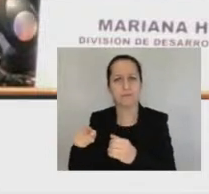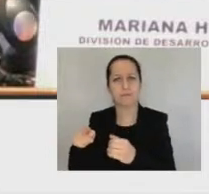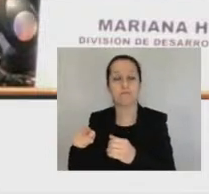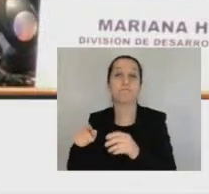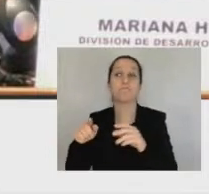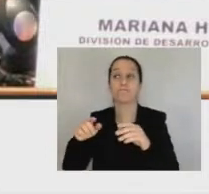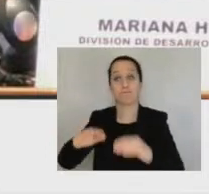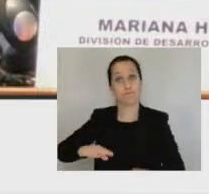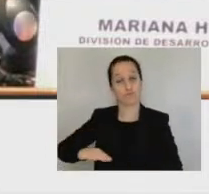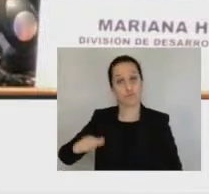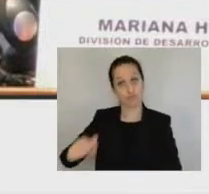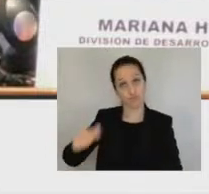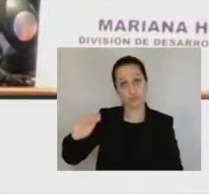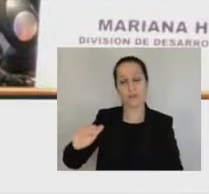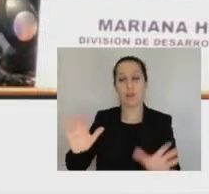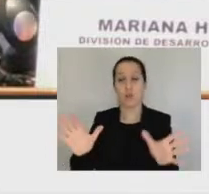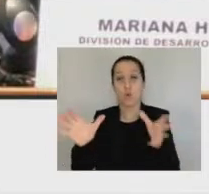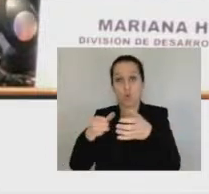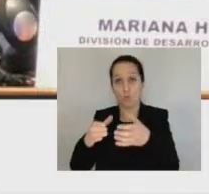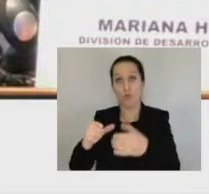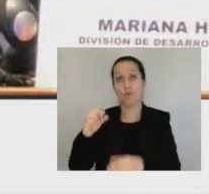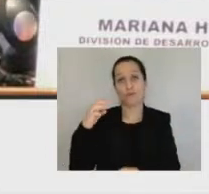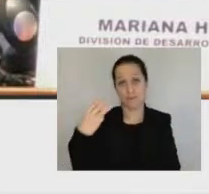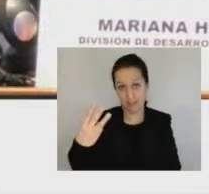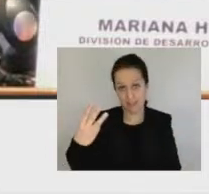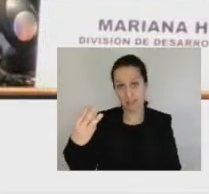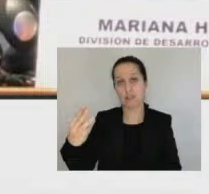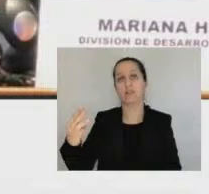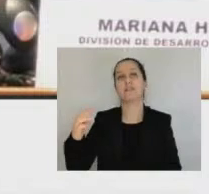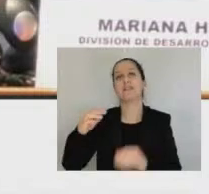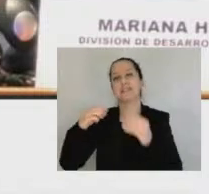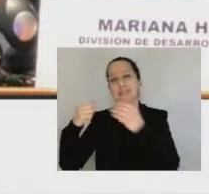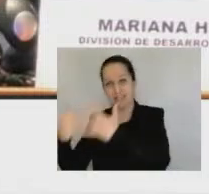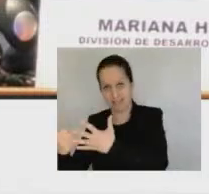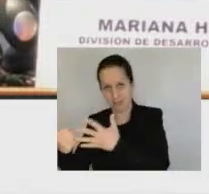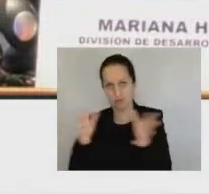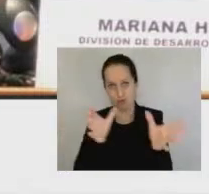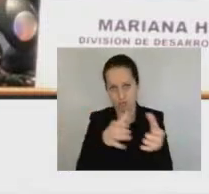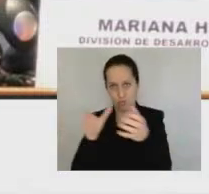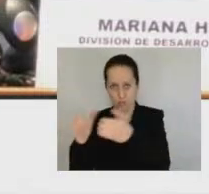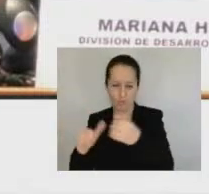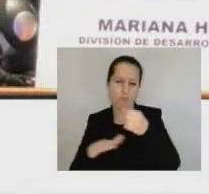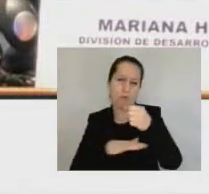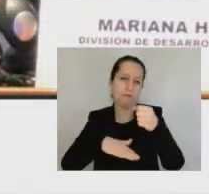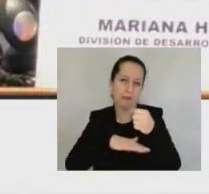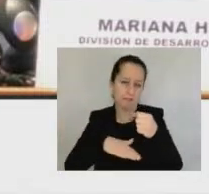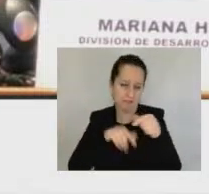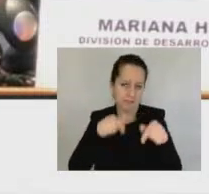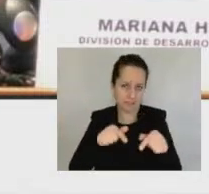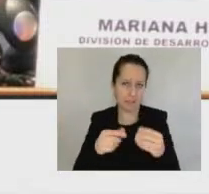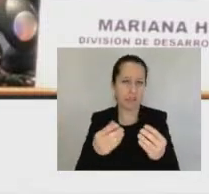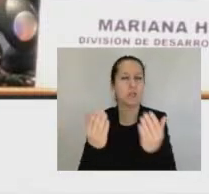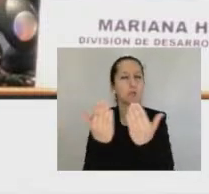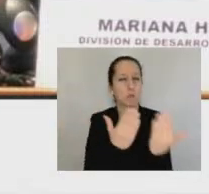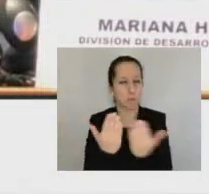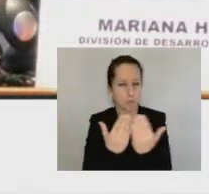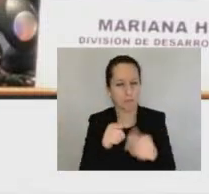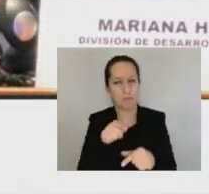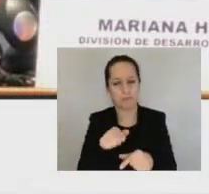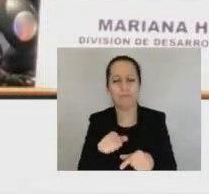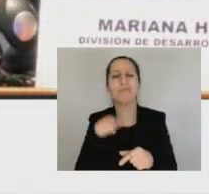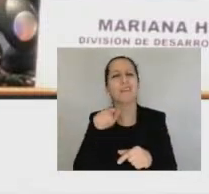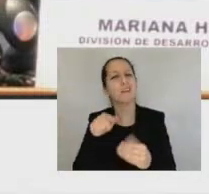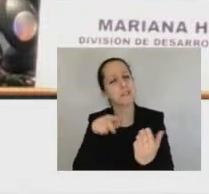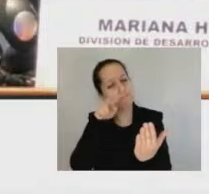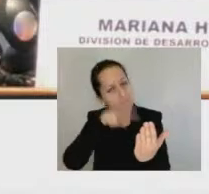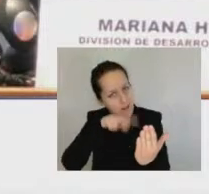is conducted to third and sixth grades of primary education, and it also looks